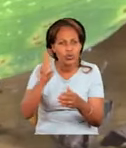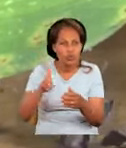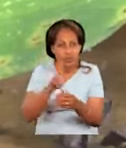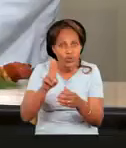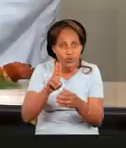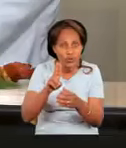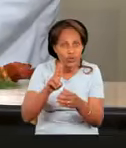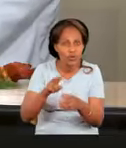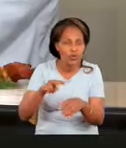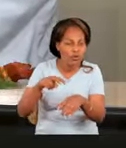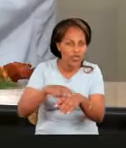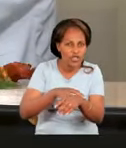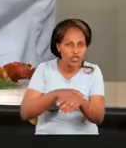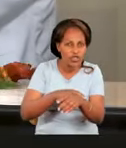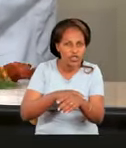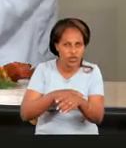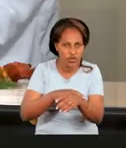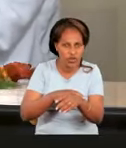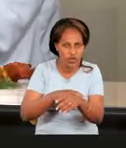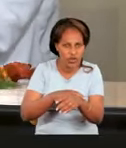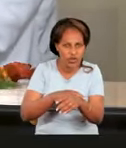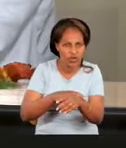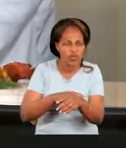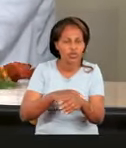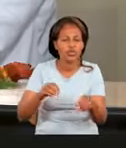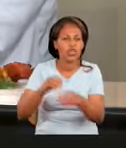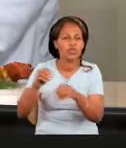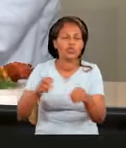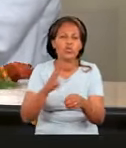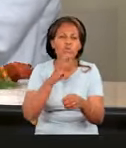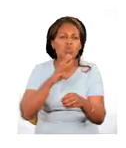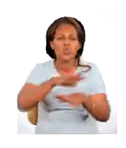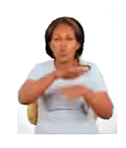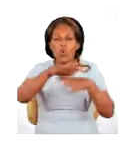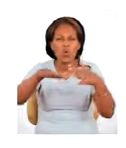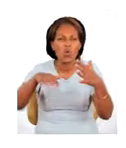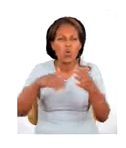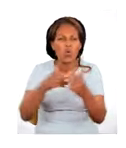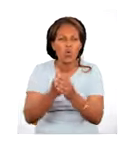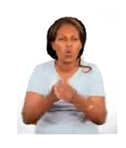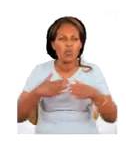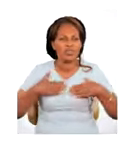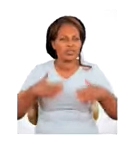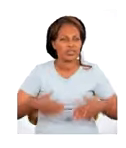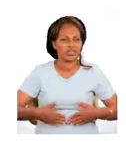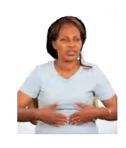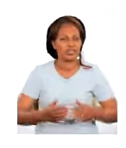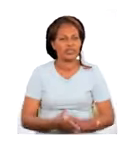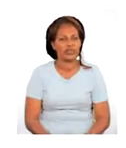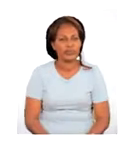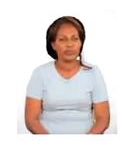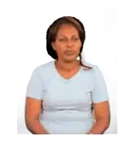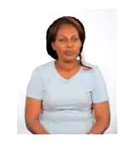to The leaves. to all parts of the leaves. Thank you.